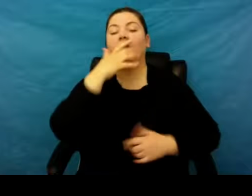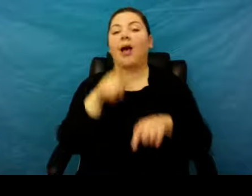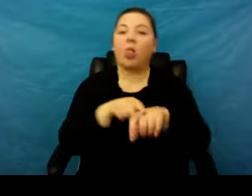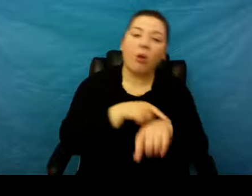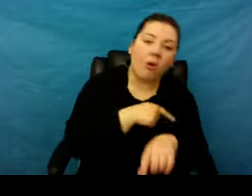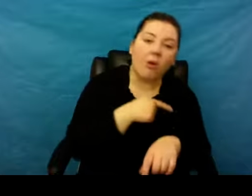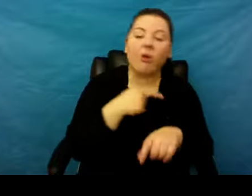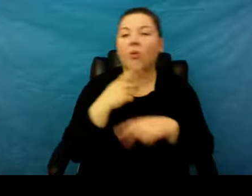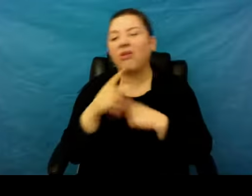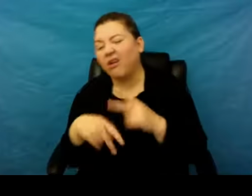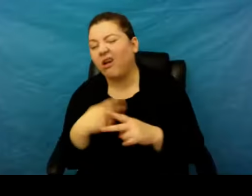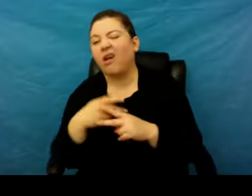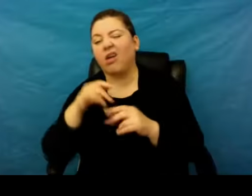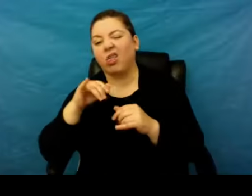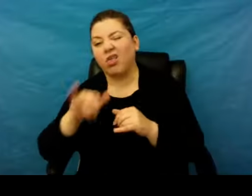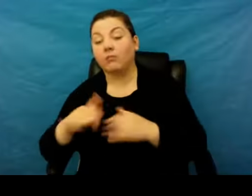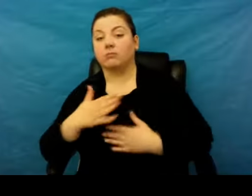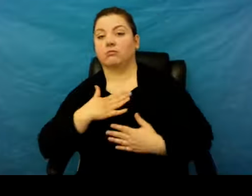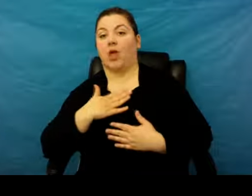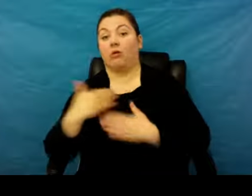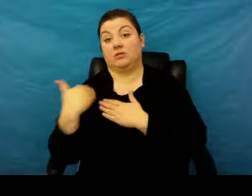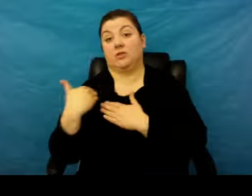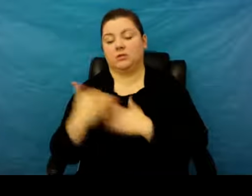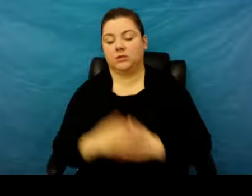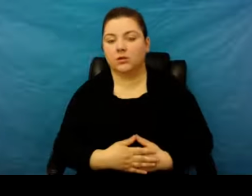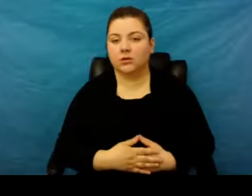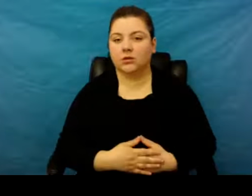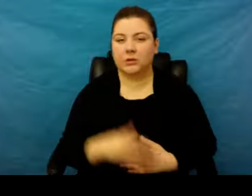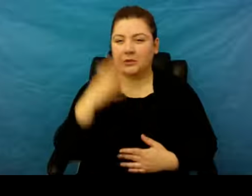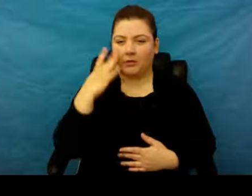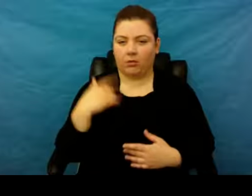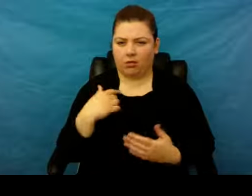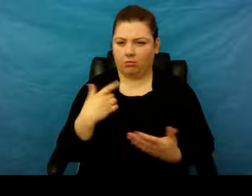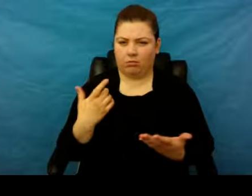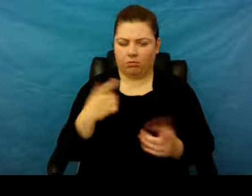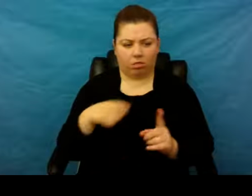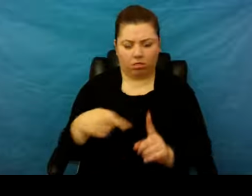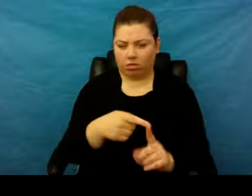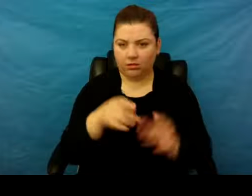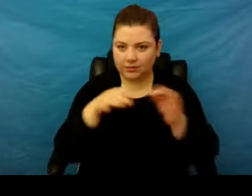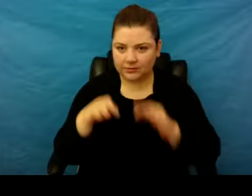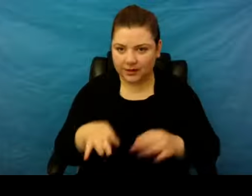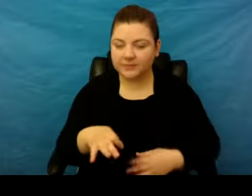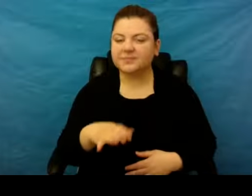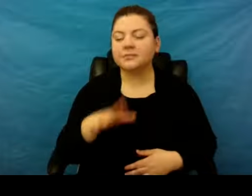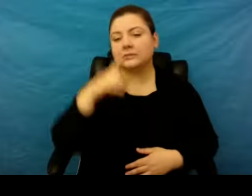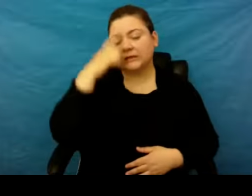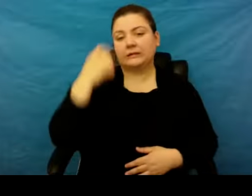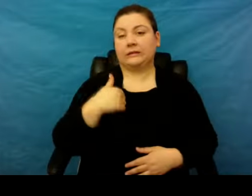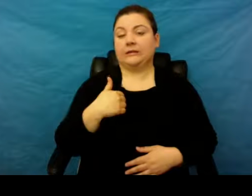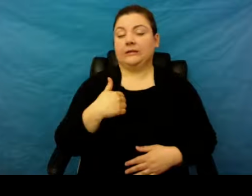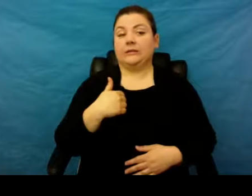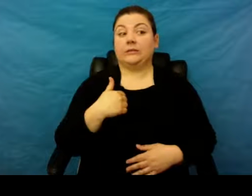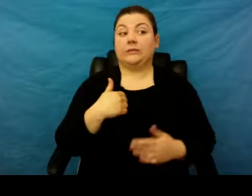of these patients. And so my whole long-winded point is that I'm kind of in a unique position to kind